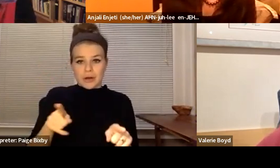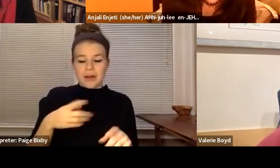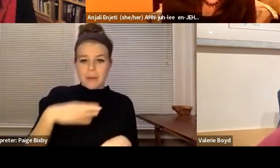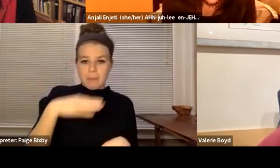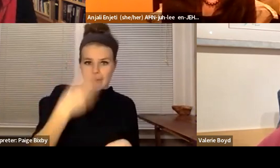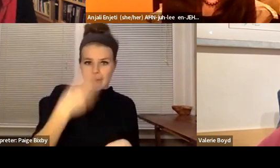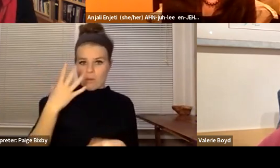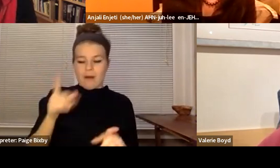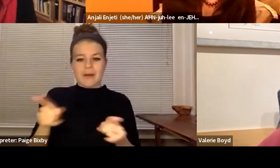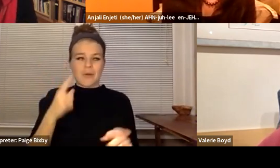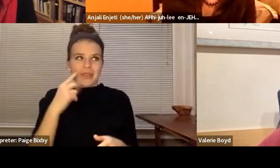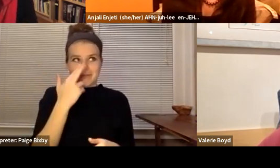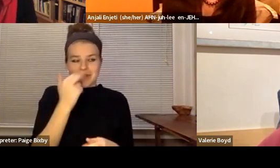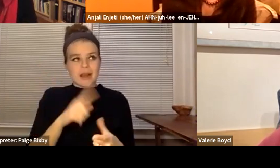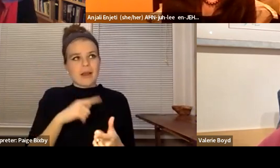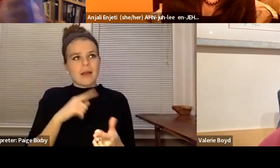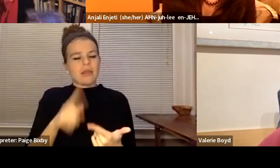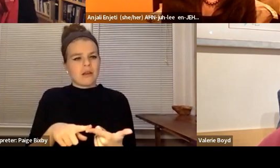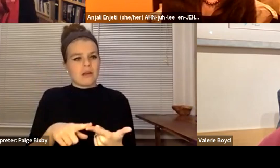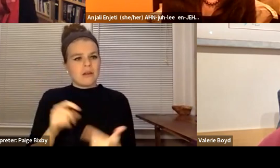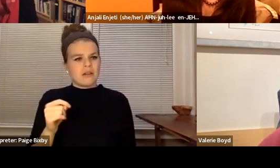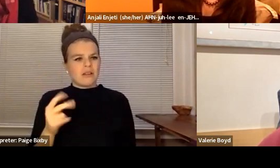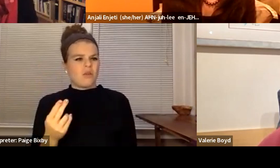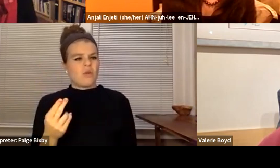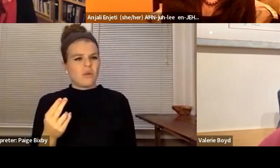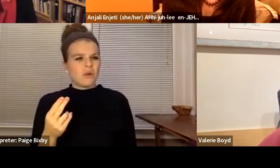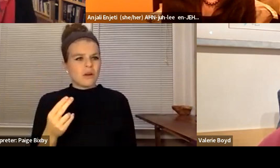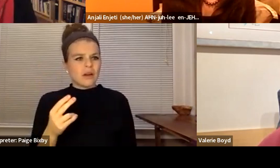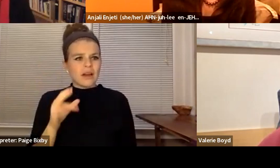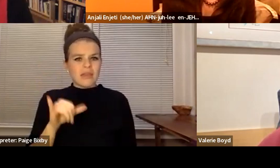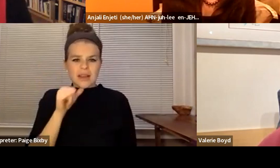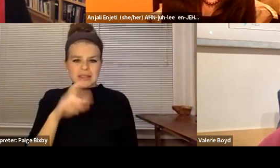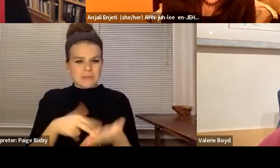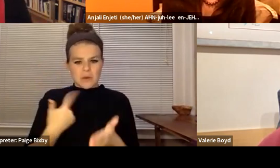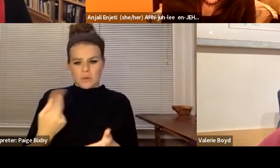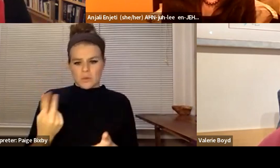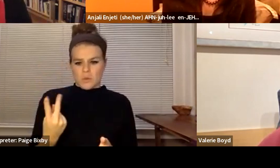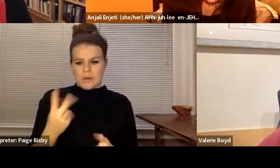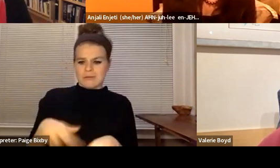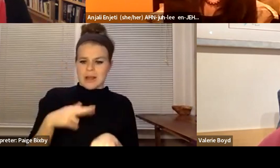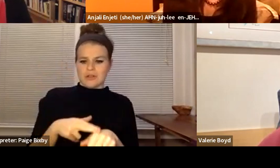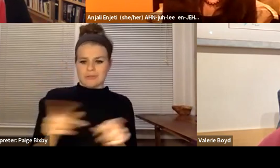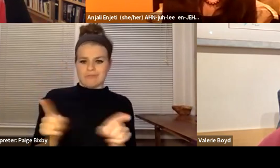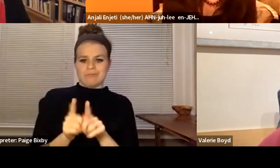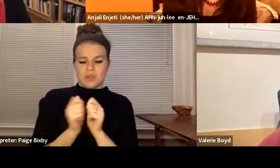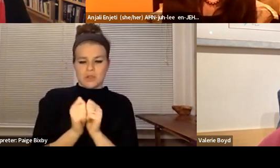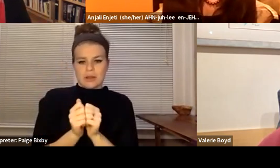till it occurred to both of us one day that our nickname didn't just mean we naturally went together. We'd already started comparing ourselves, our